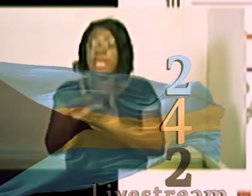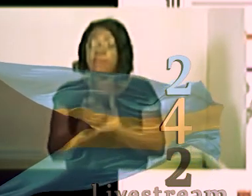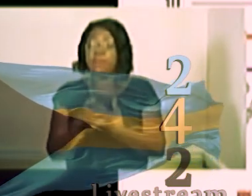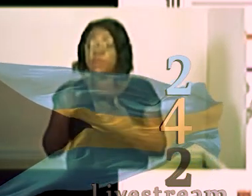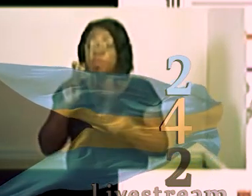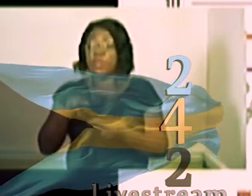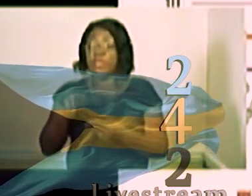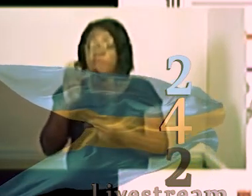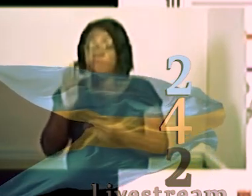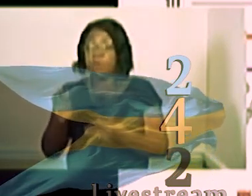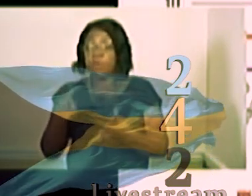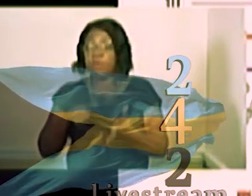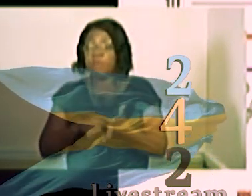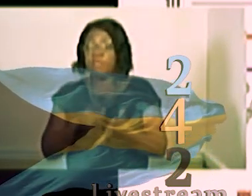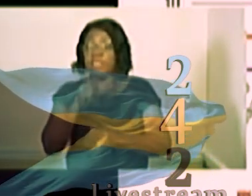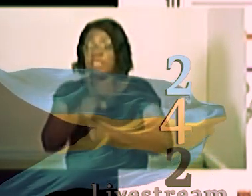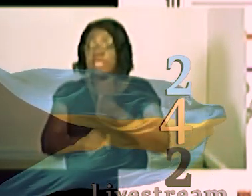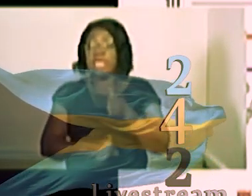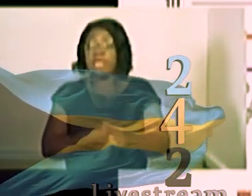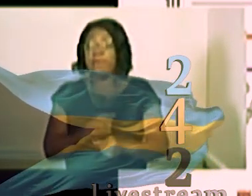24th of this year.